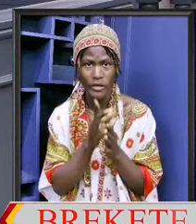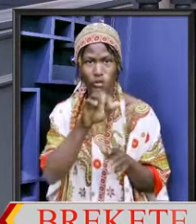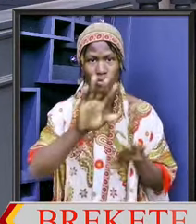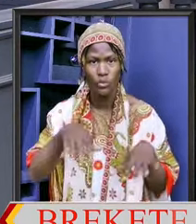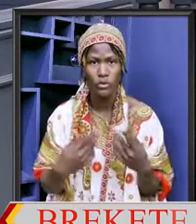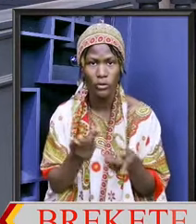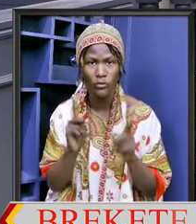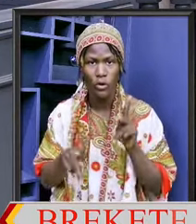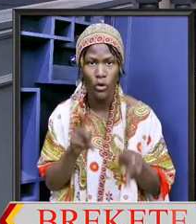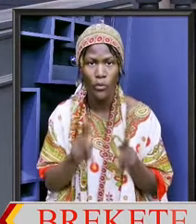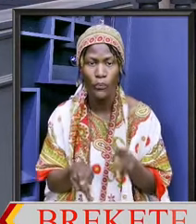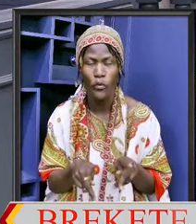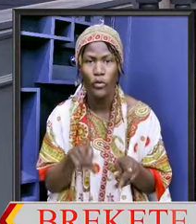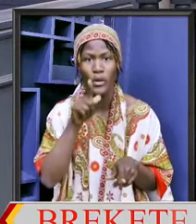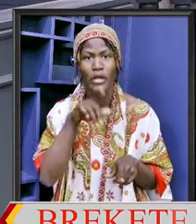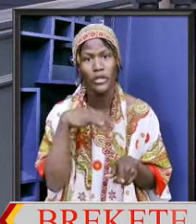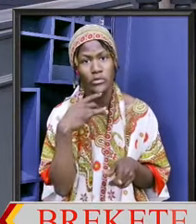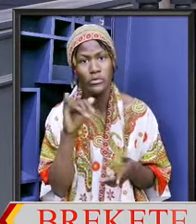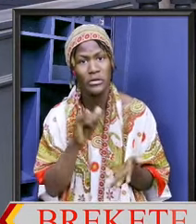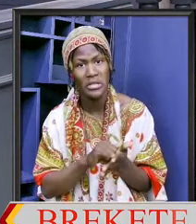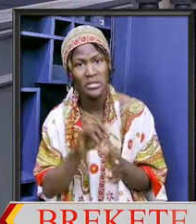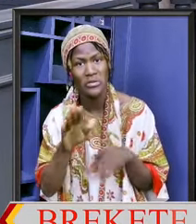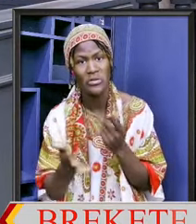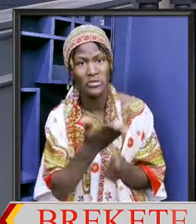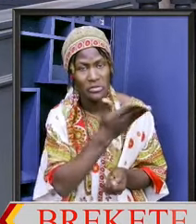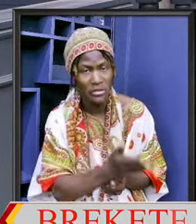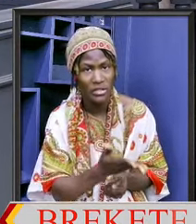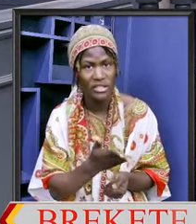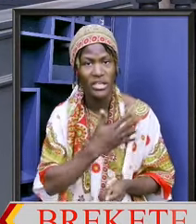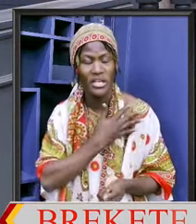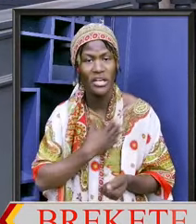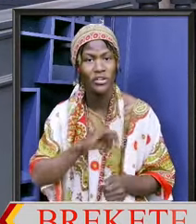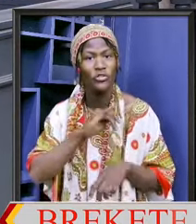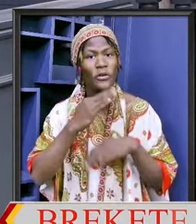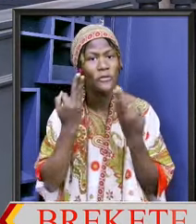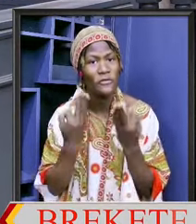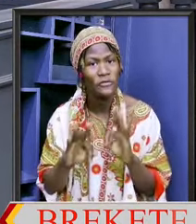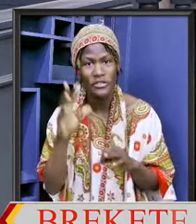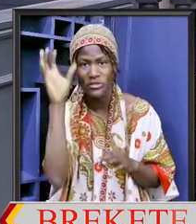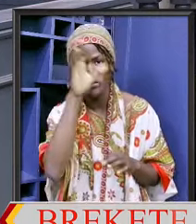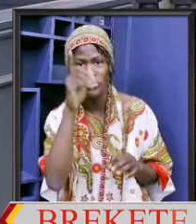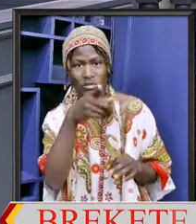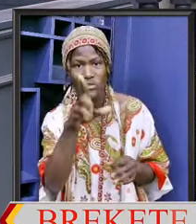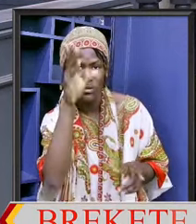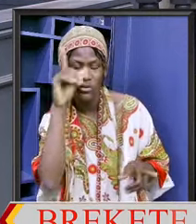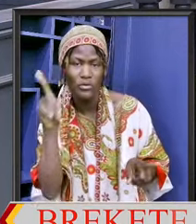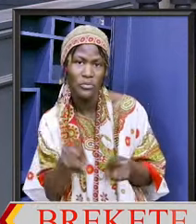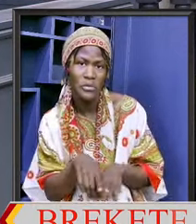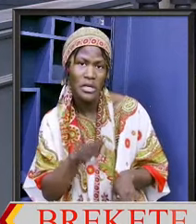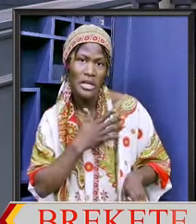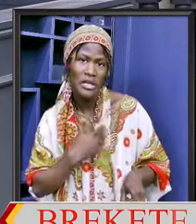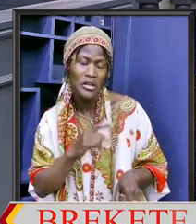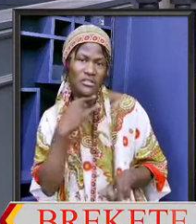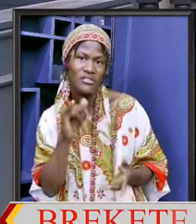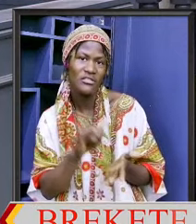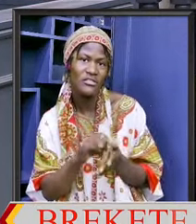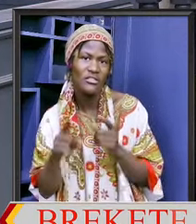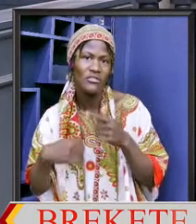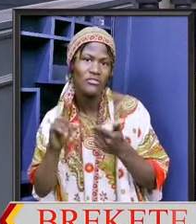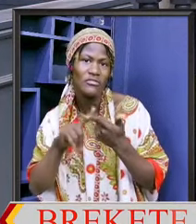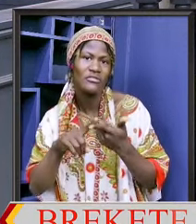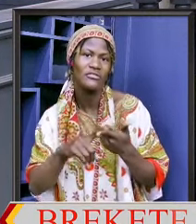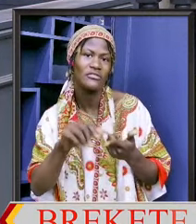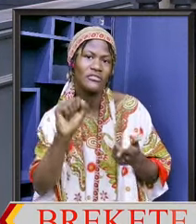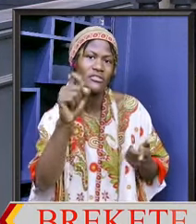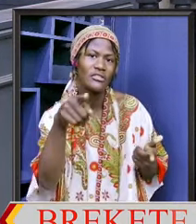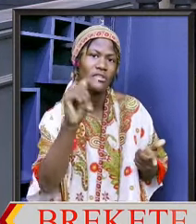Yes. When you say we not see there, as we finally see your brother, where they say the divorce station, what is the matter? Did I